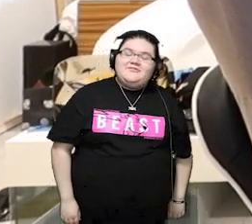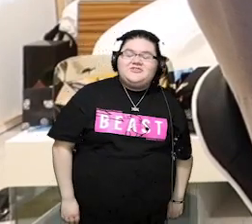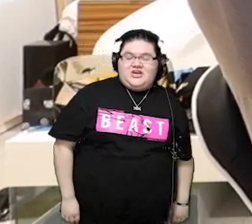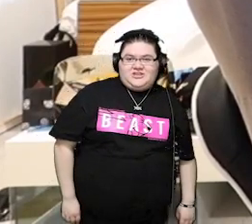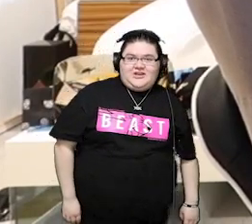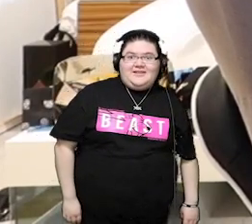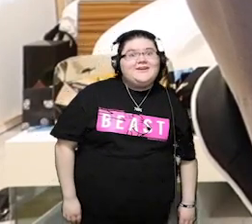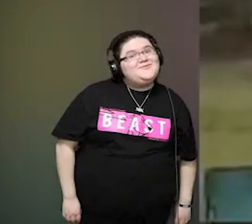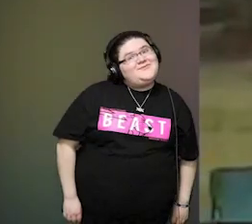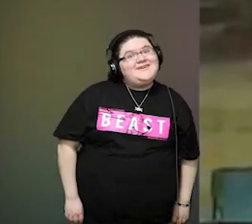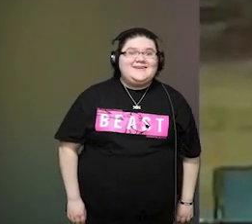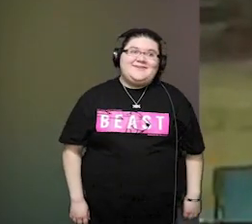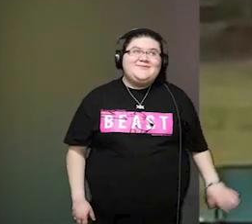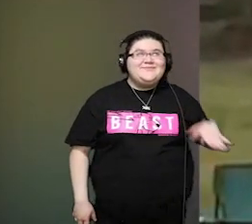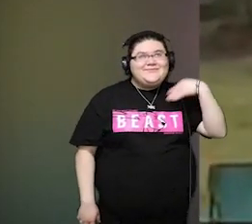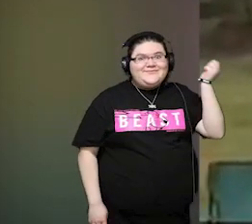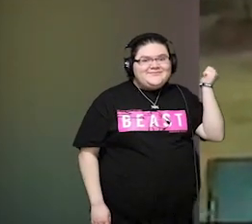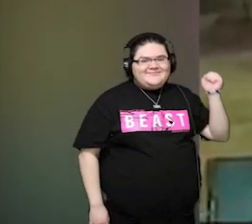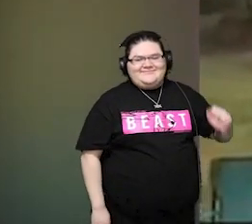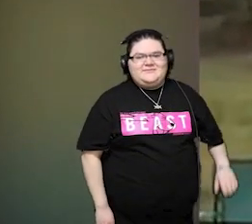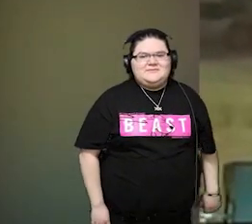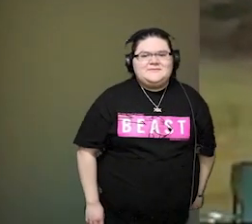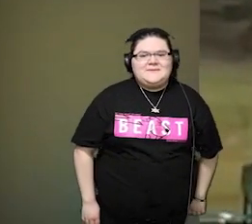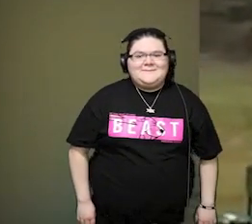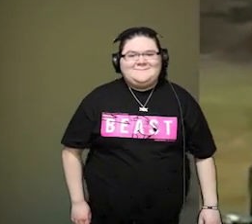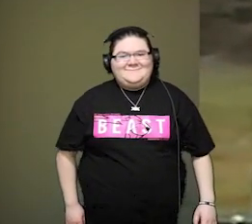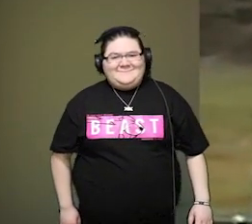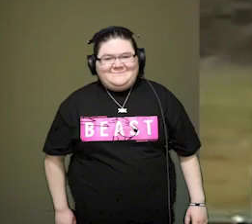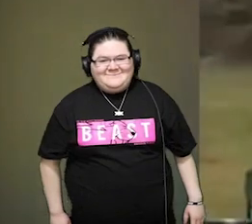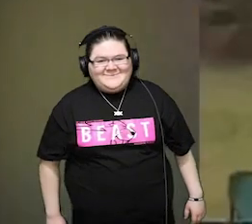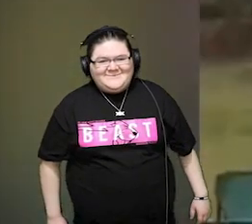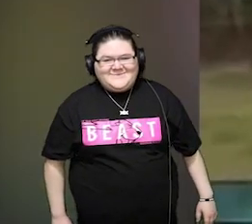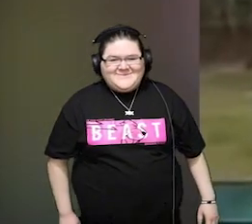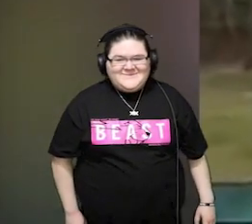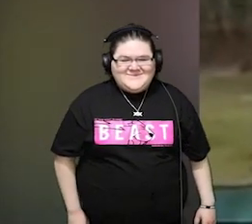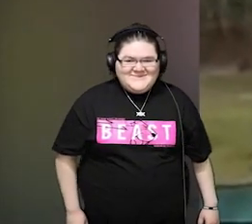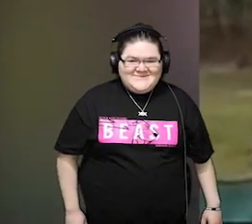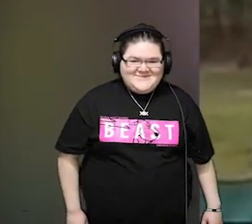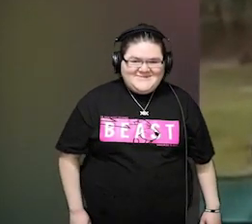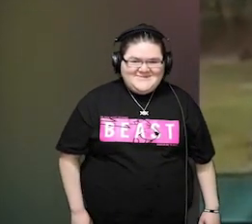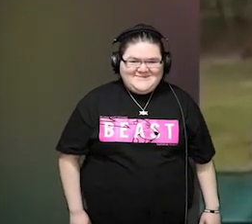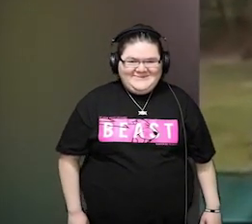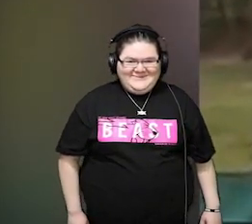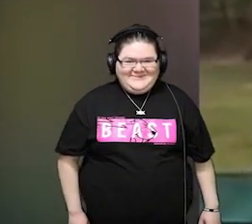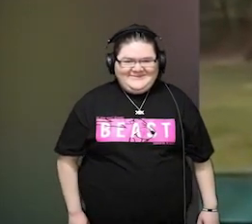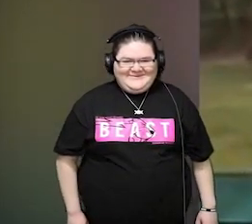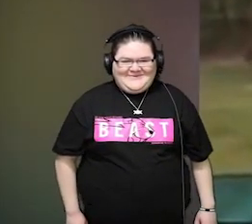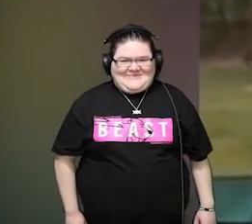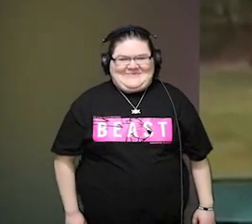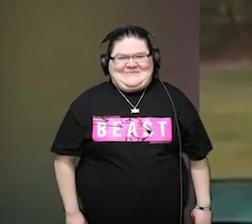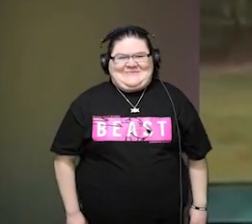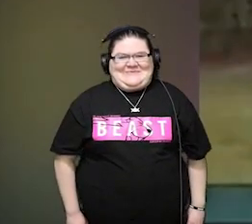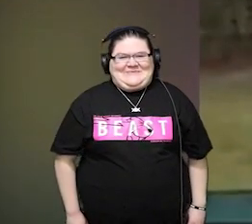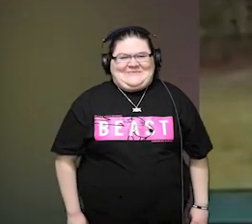don't laugh, JJ, like try, me. Try a little brew, you know. Try it. What do you think of that? Good, good.